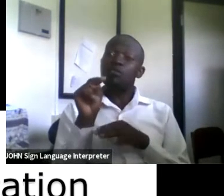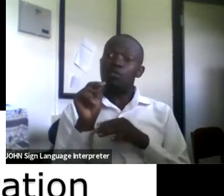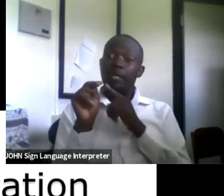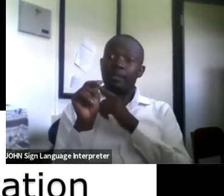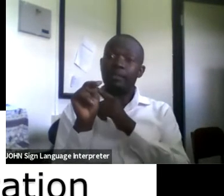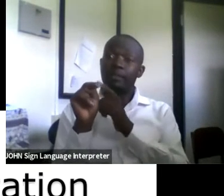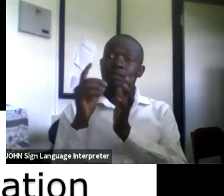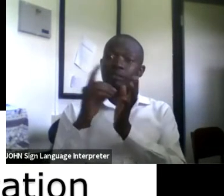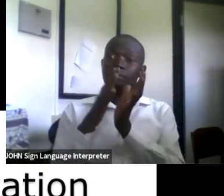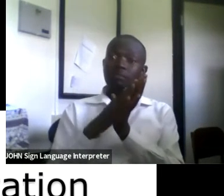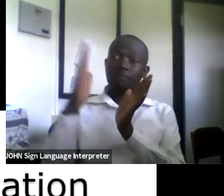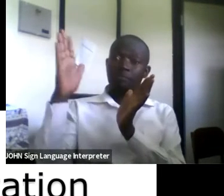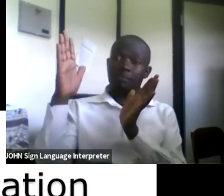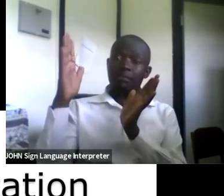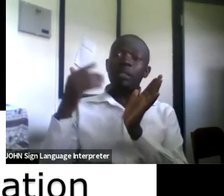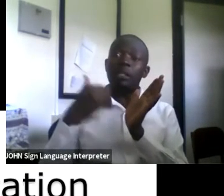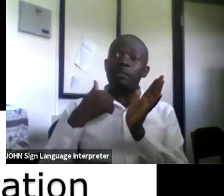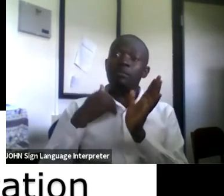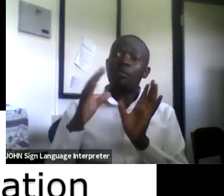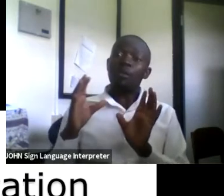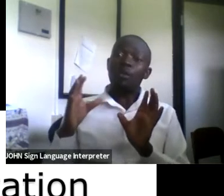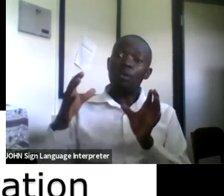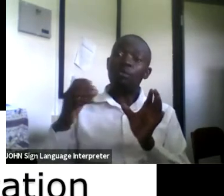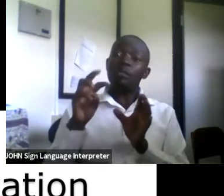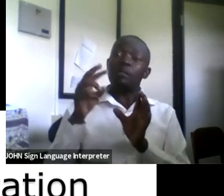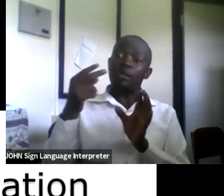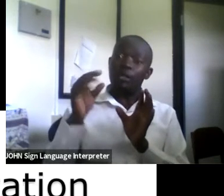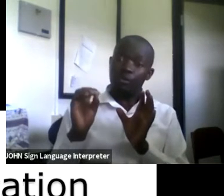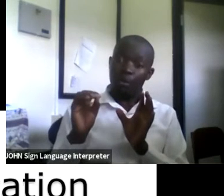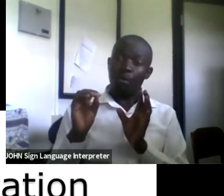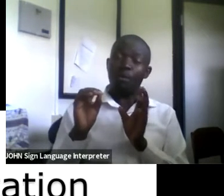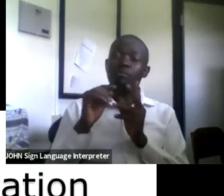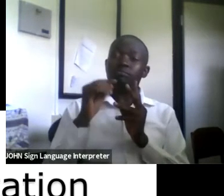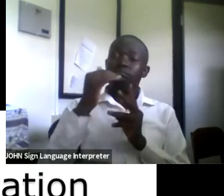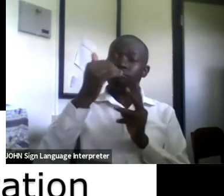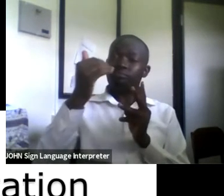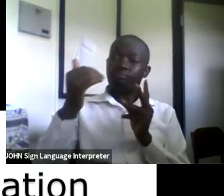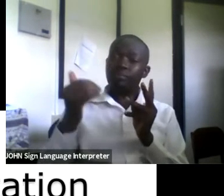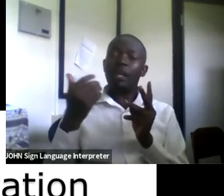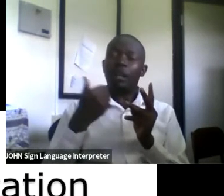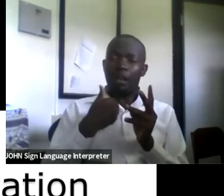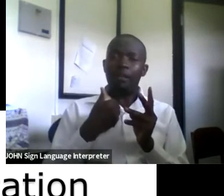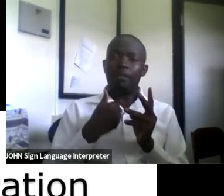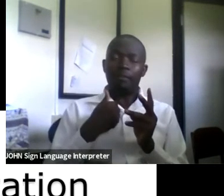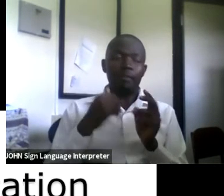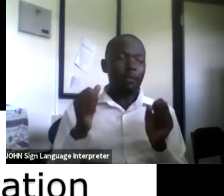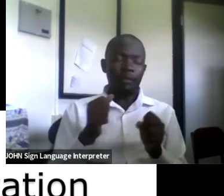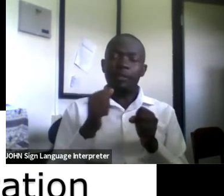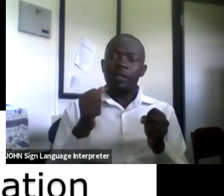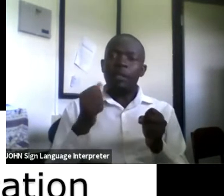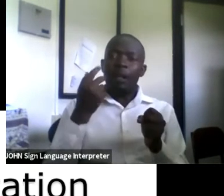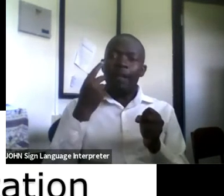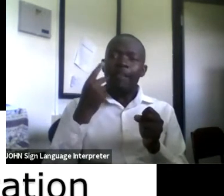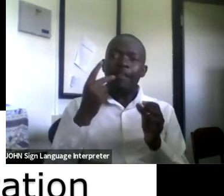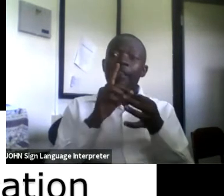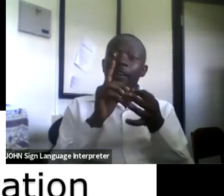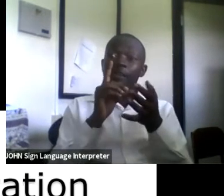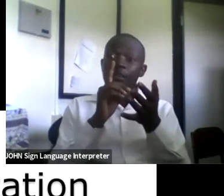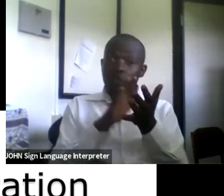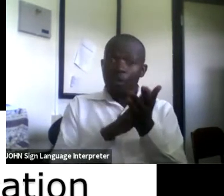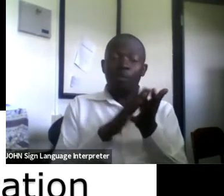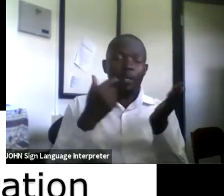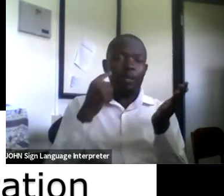say, the group of WHO and all those, they themselves have come out with documents where there is